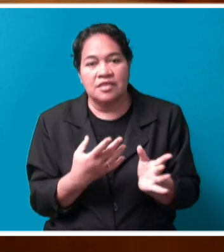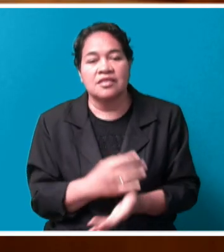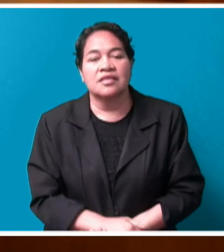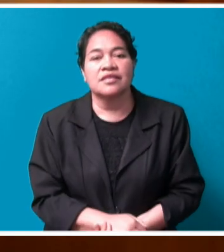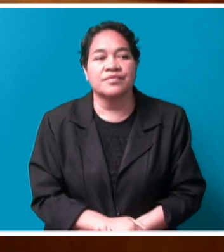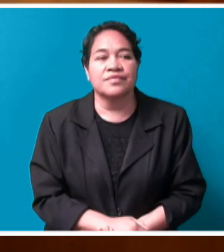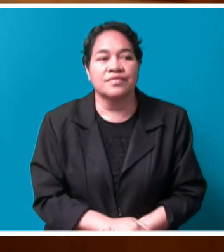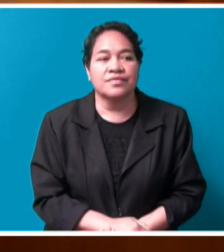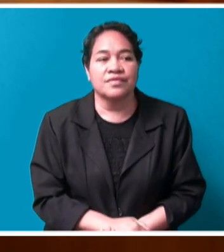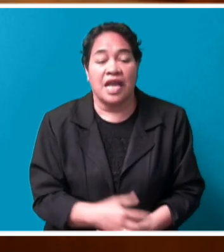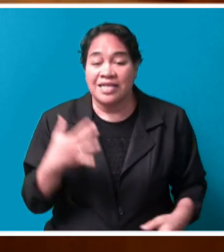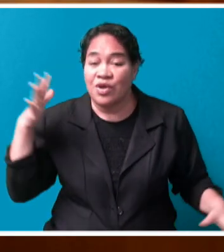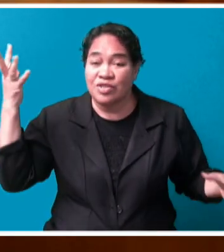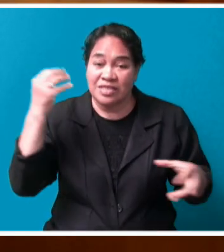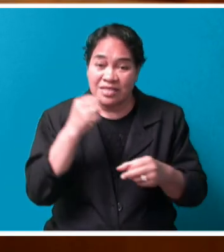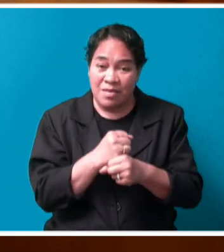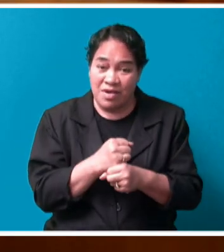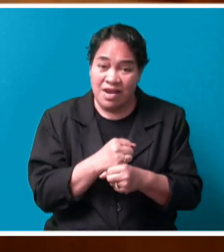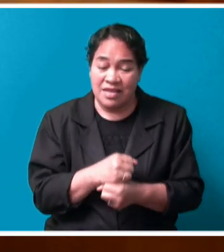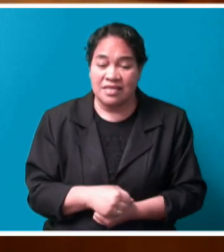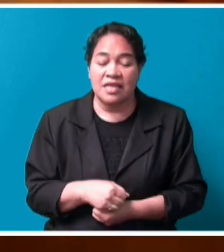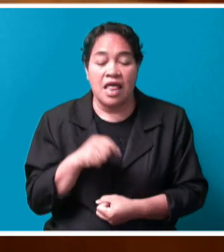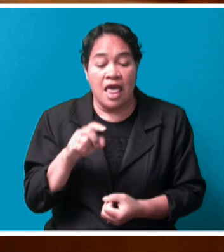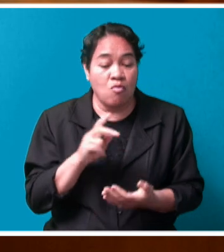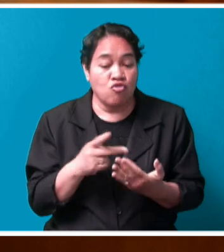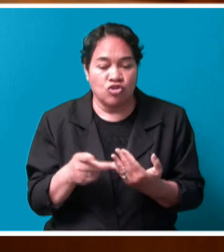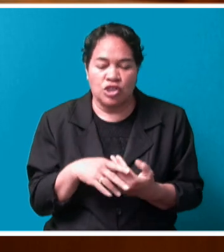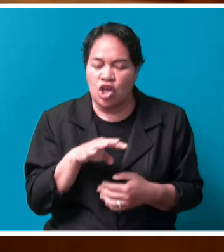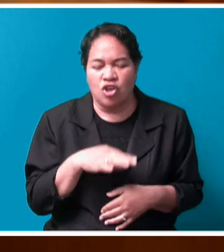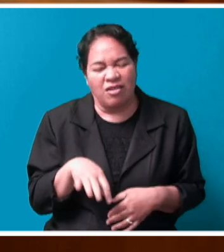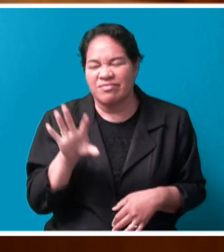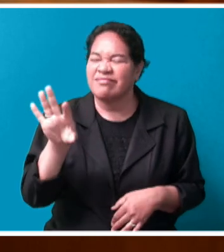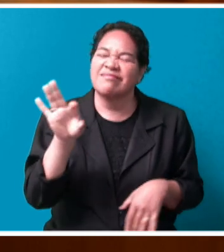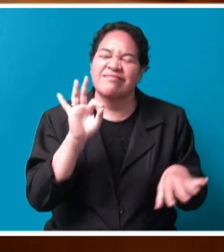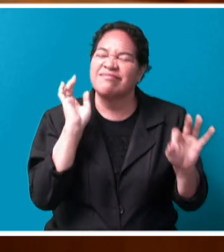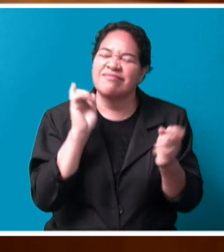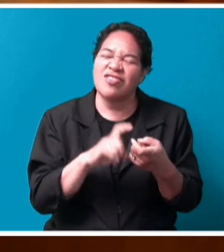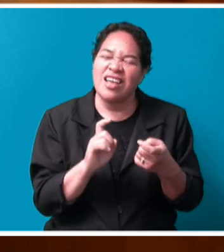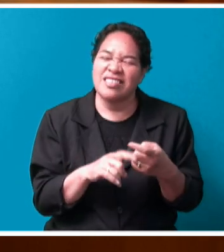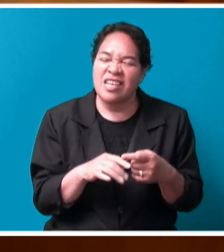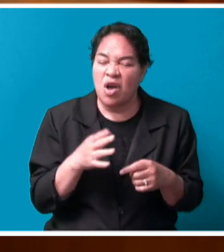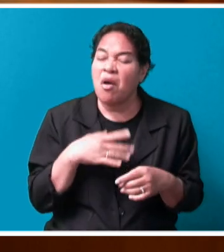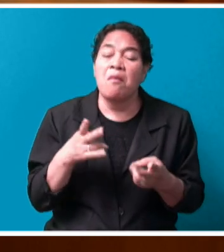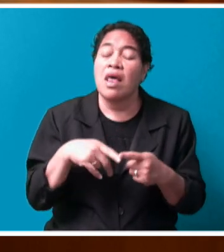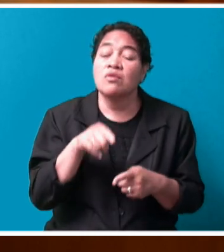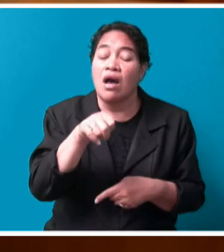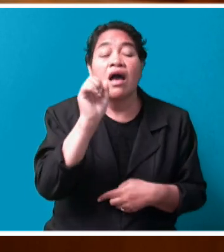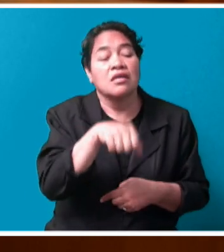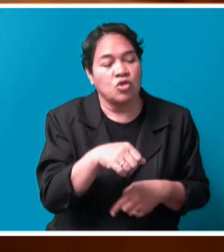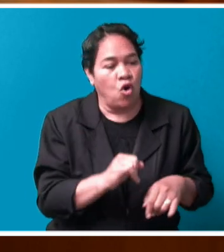In summary, Mr. Speaker, projects are not selected simply on the basis of location or individual